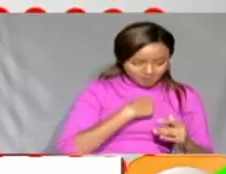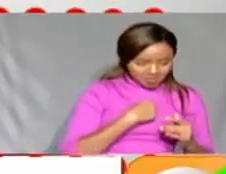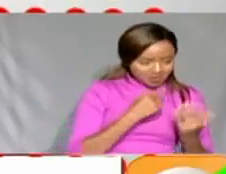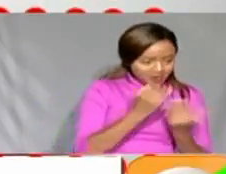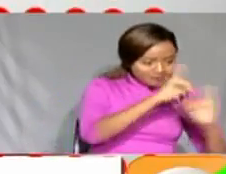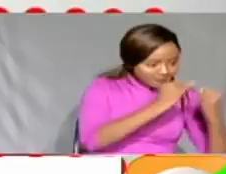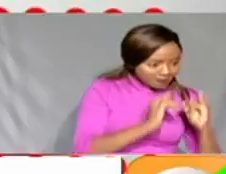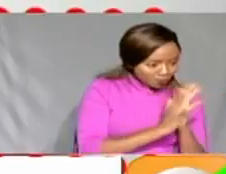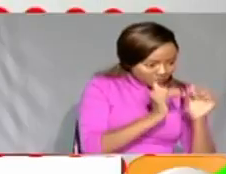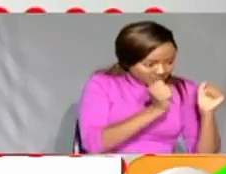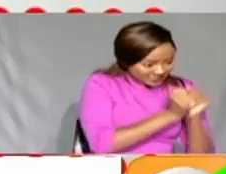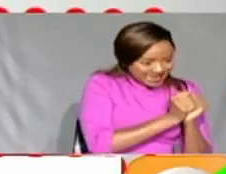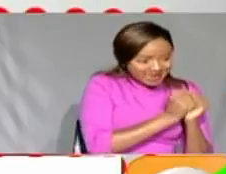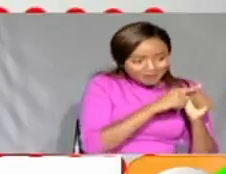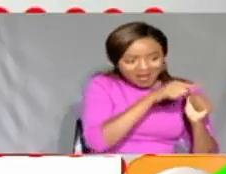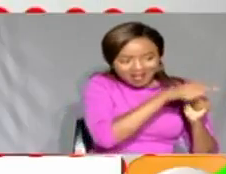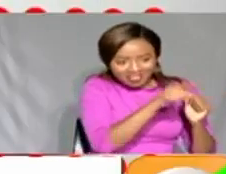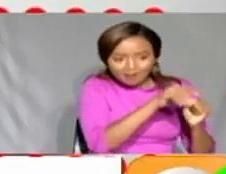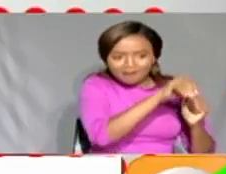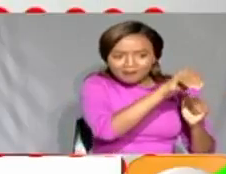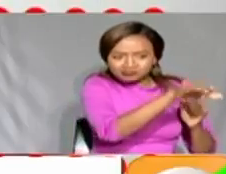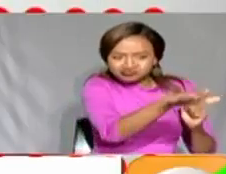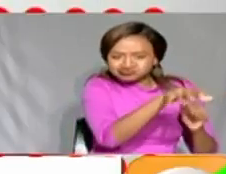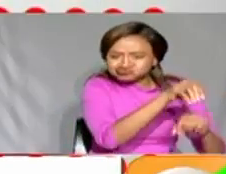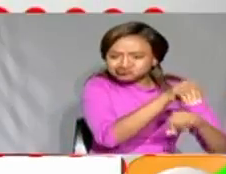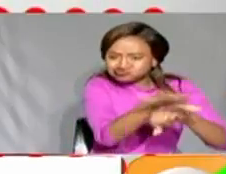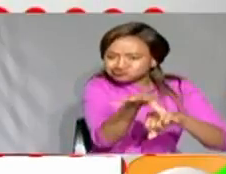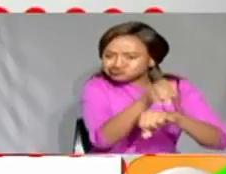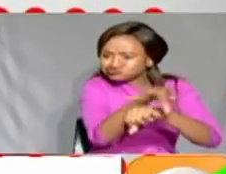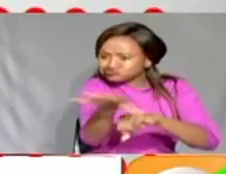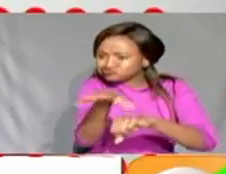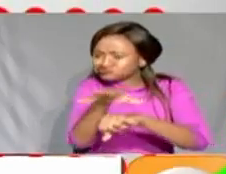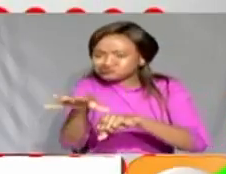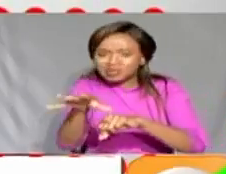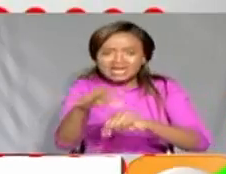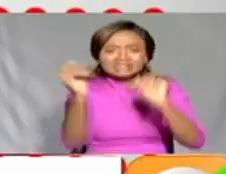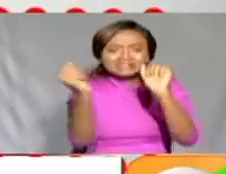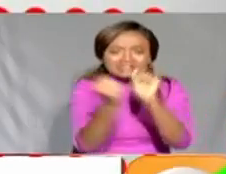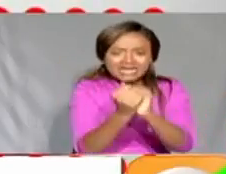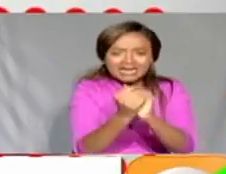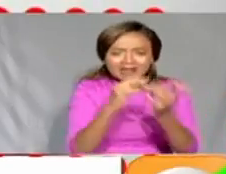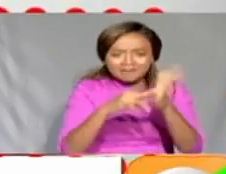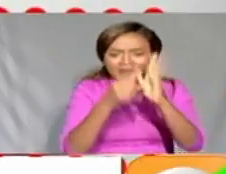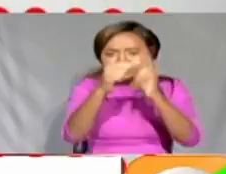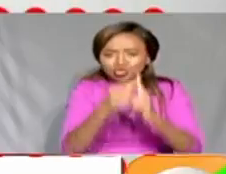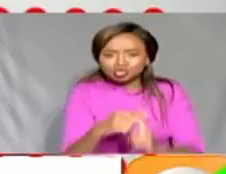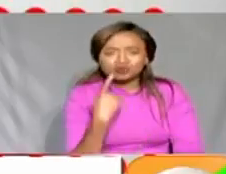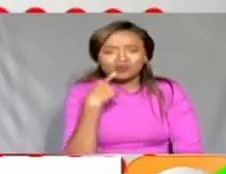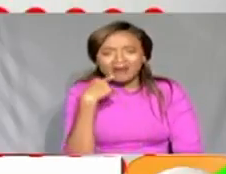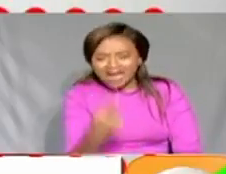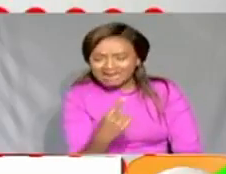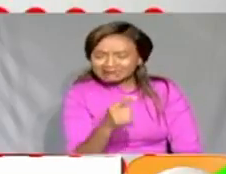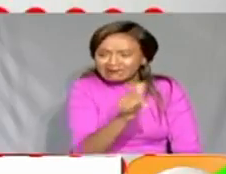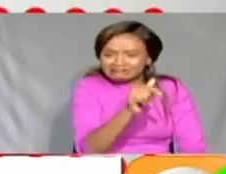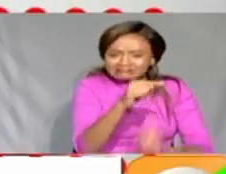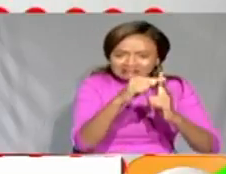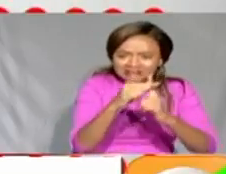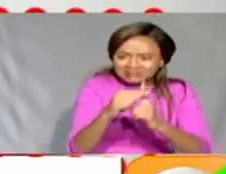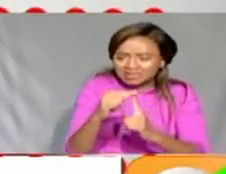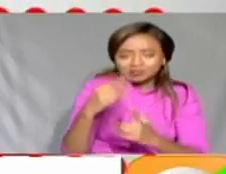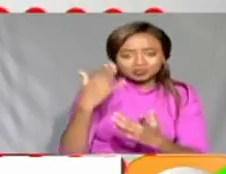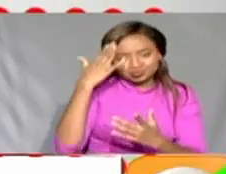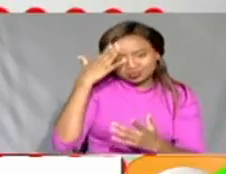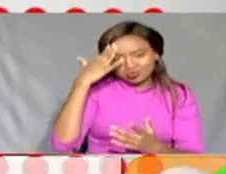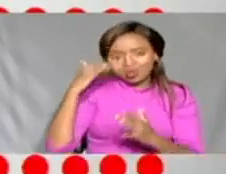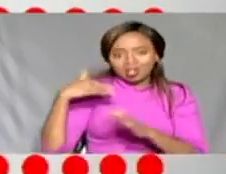have 100 contacts in total, and if each of those 100 contacts also interacts with another 10 people, then in no time we